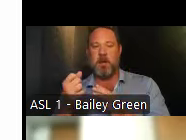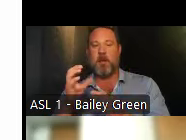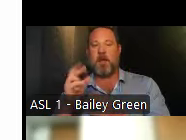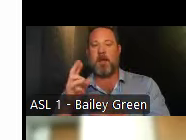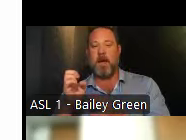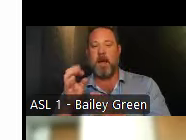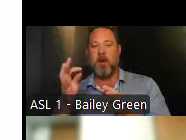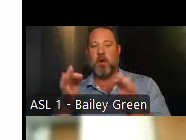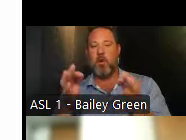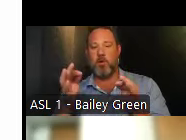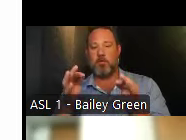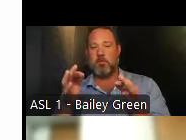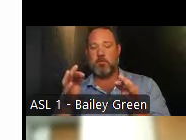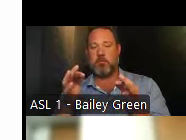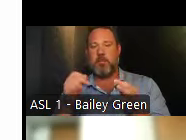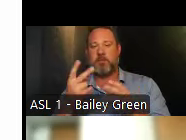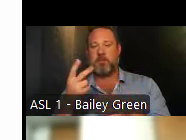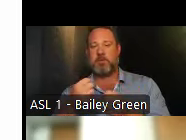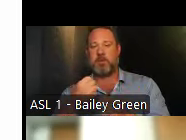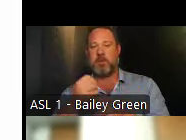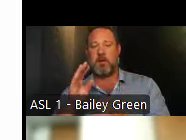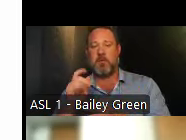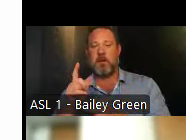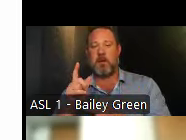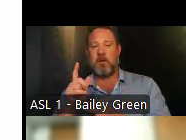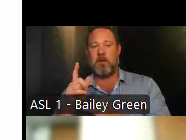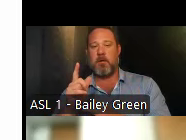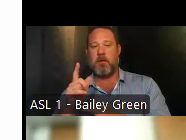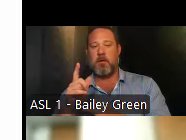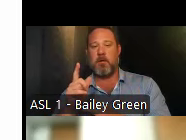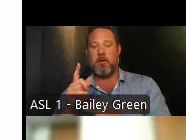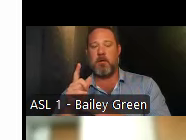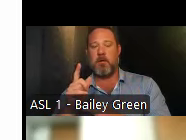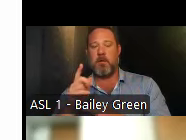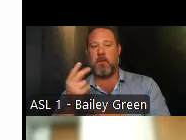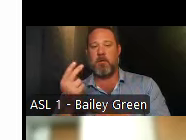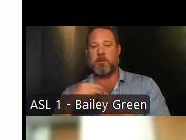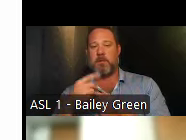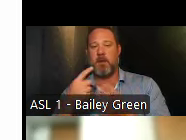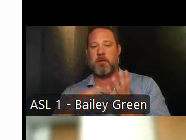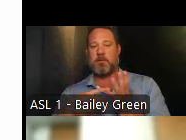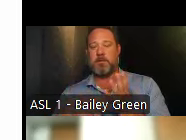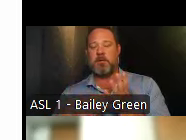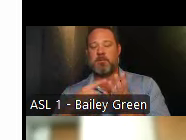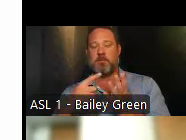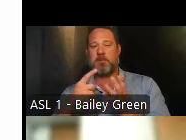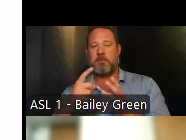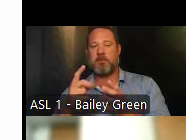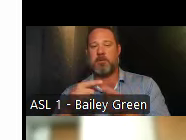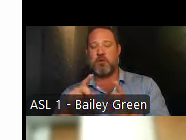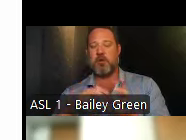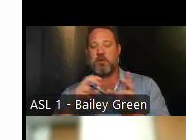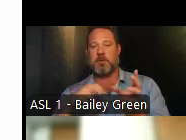courts. This has become a 2-year bill. We are going to be participating in discussions during the interim recess. Primarily,